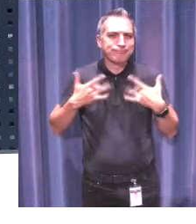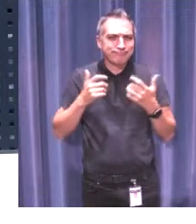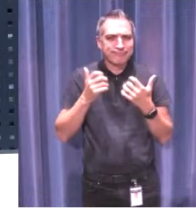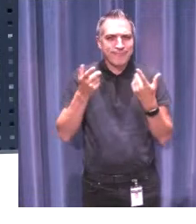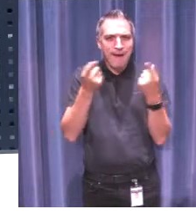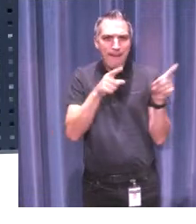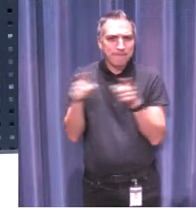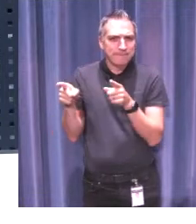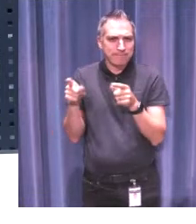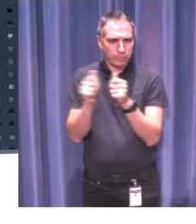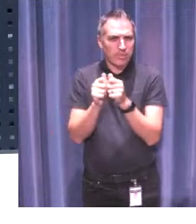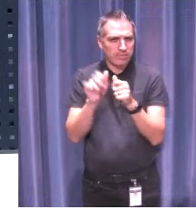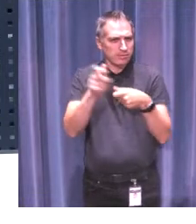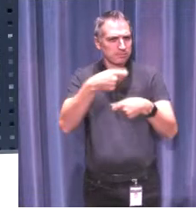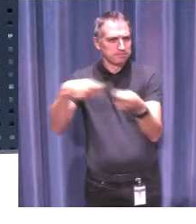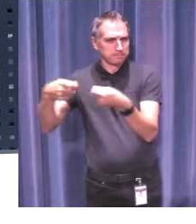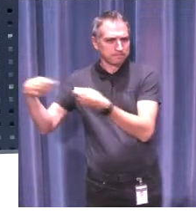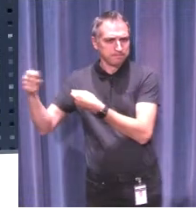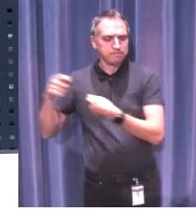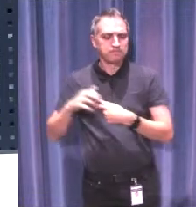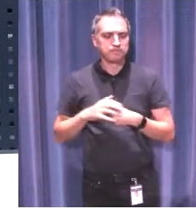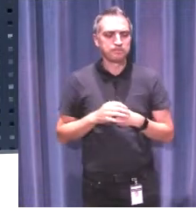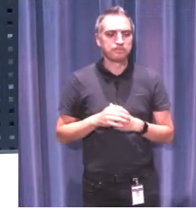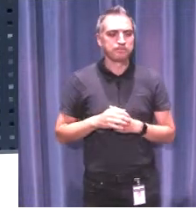You'd get a sense of